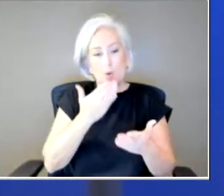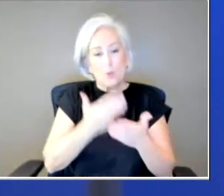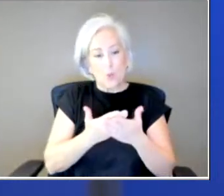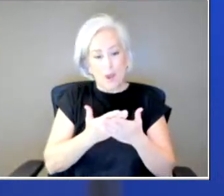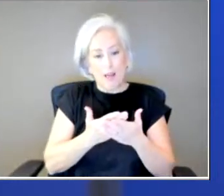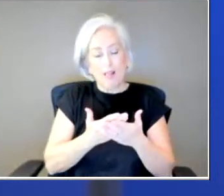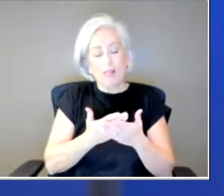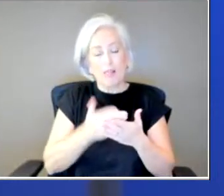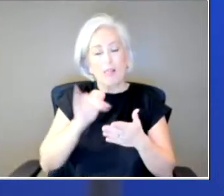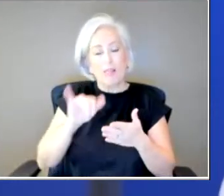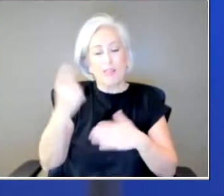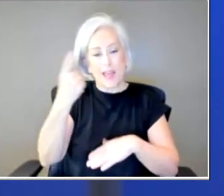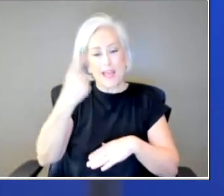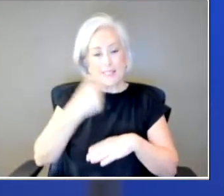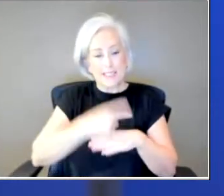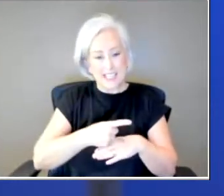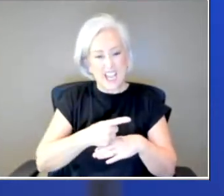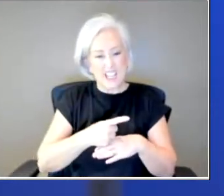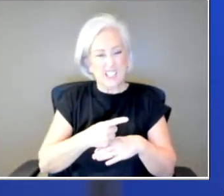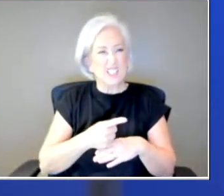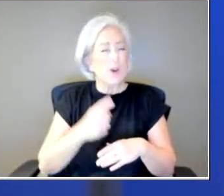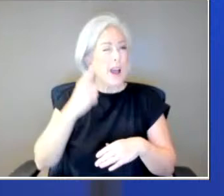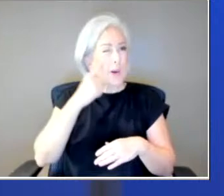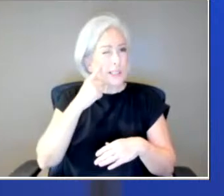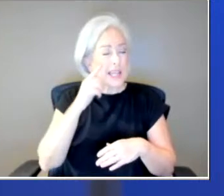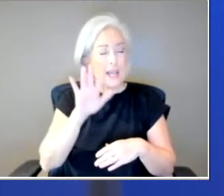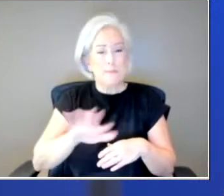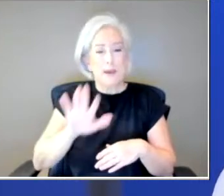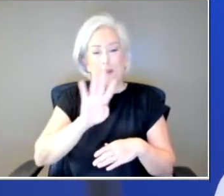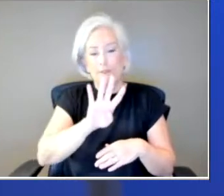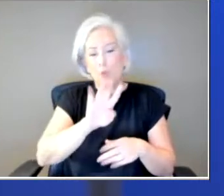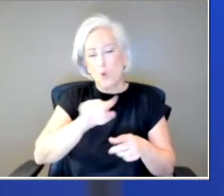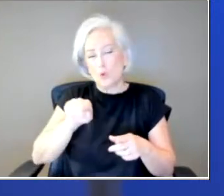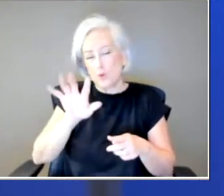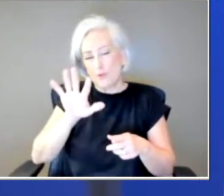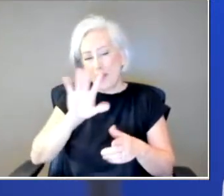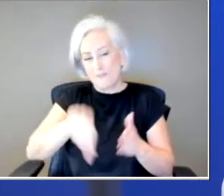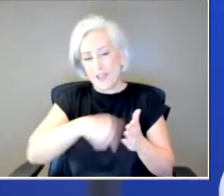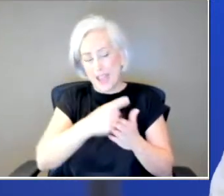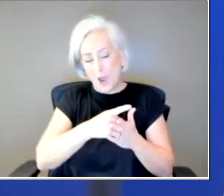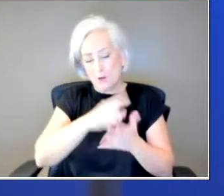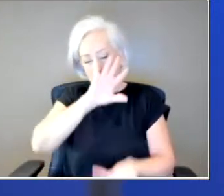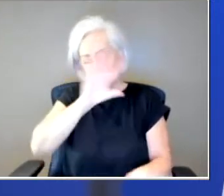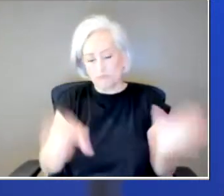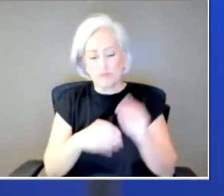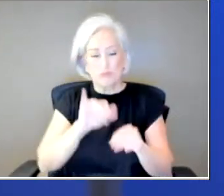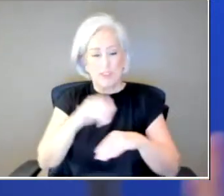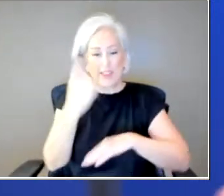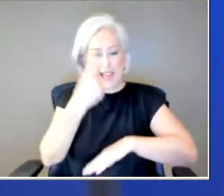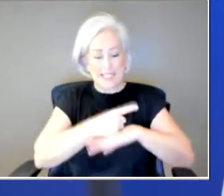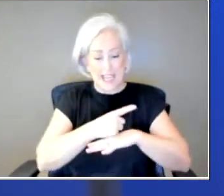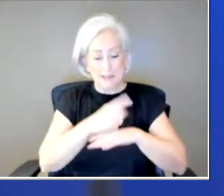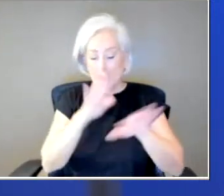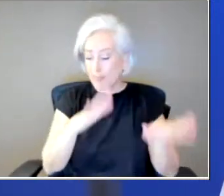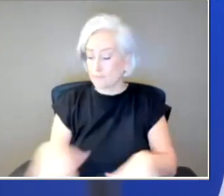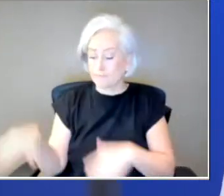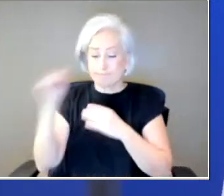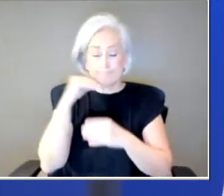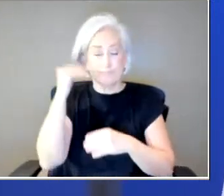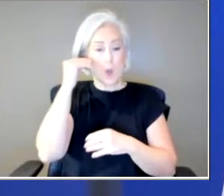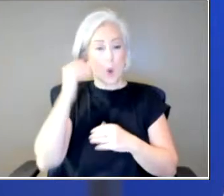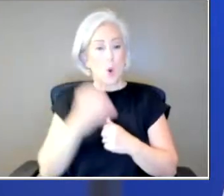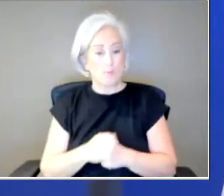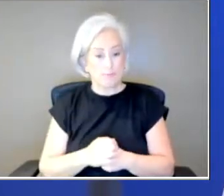about an hour. So it's about a 4 or 5 hour block of your day that's taken up, and then you get to go home that same day. And really the only precautions, kind of like she alluded to,